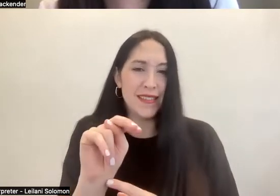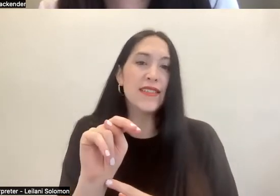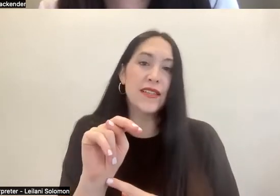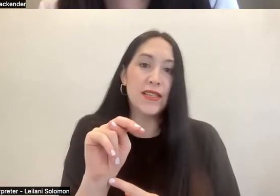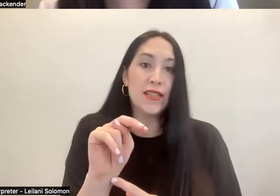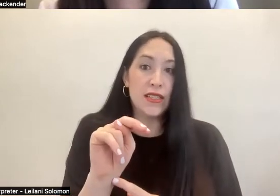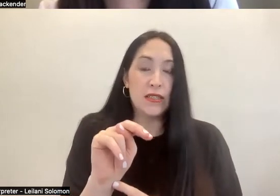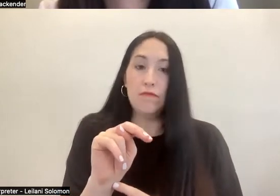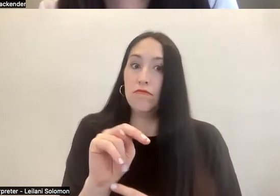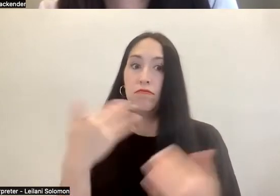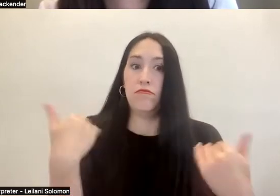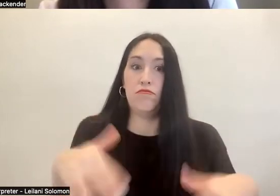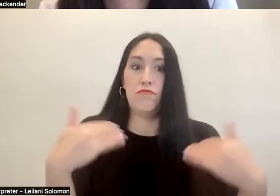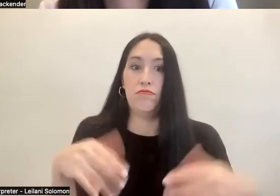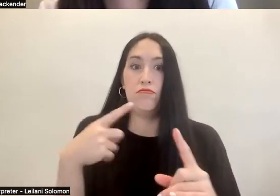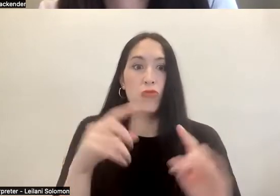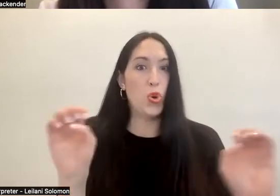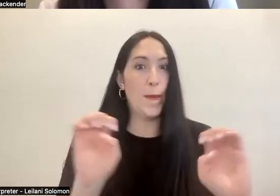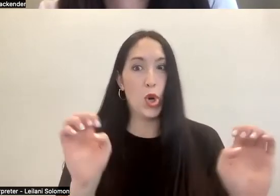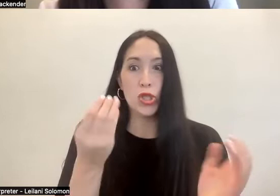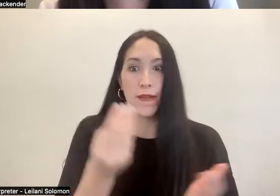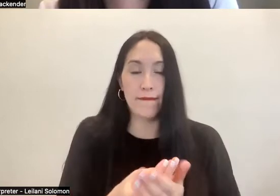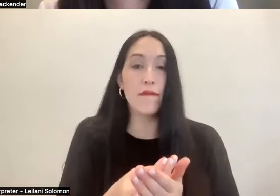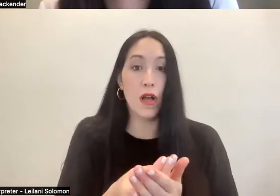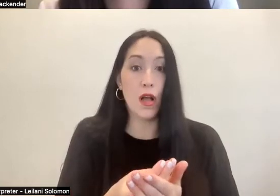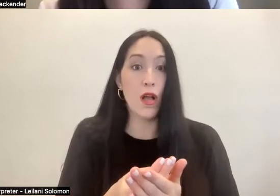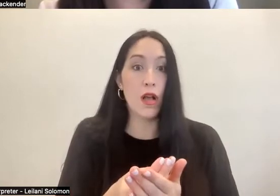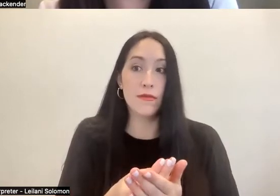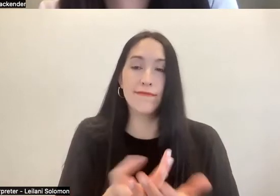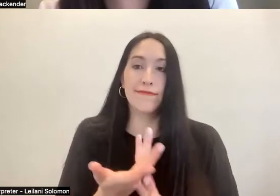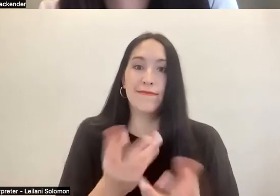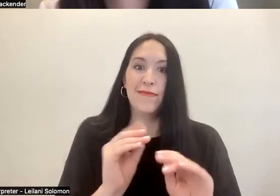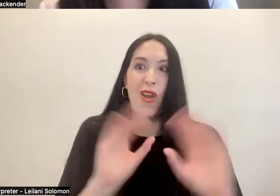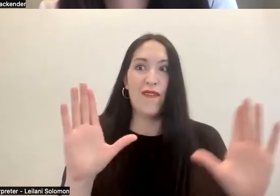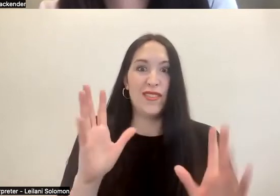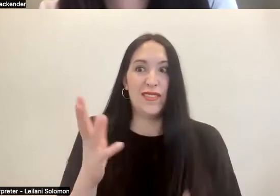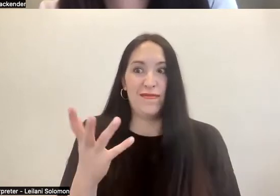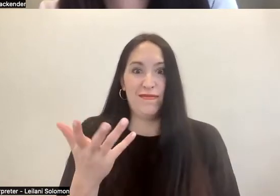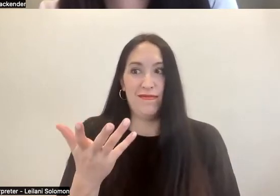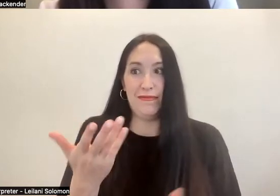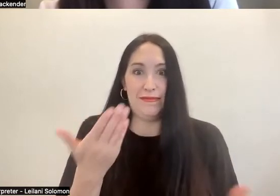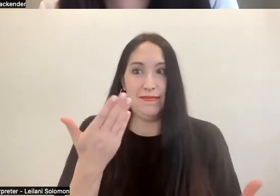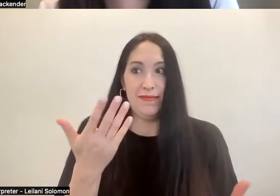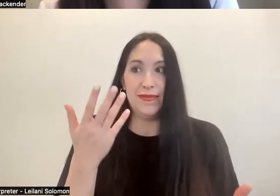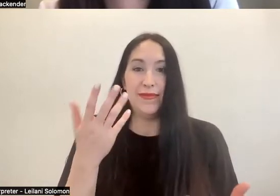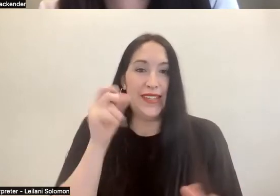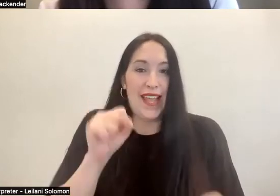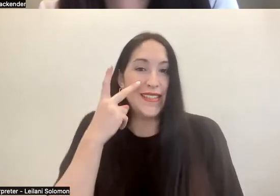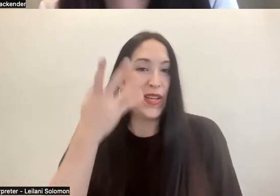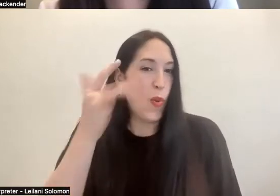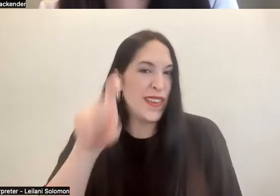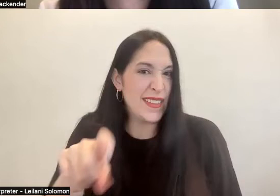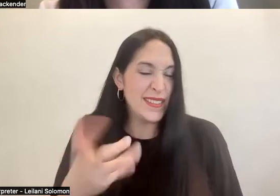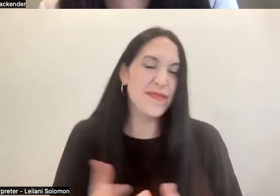an emergency fund is readily apparent why you might need it. But before you go any further into the world of